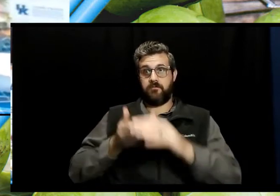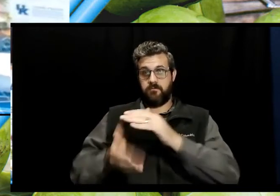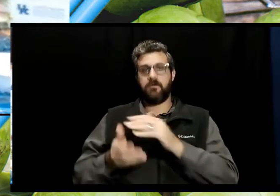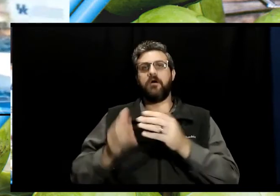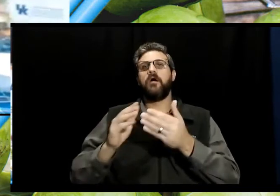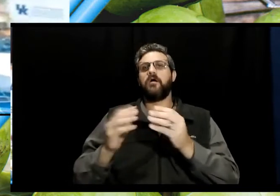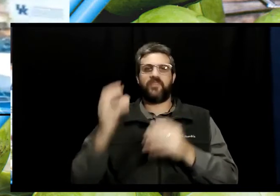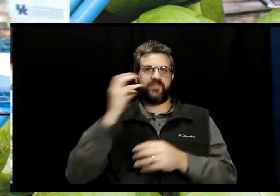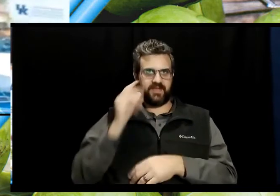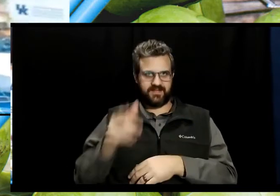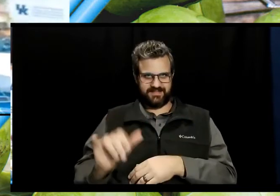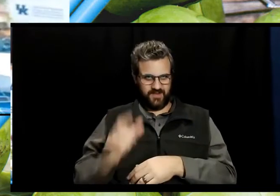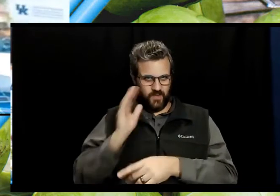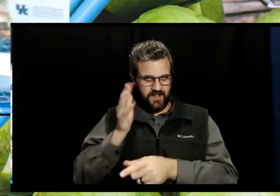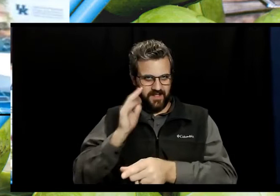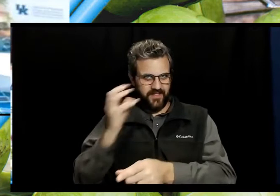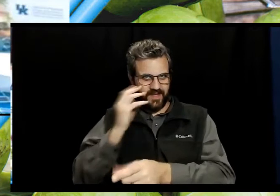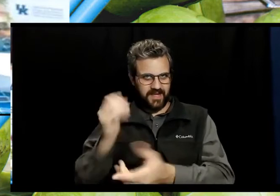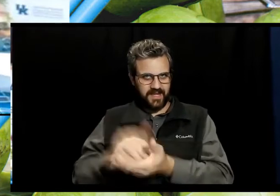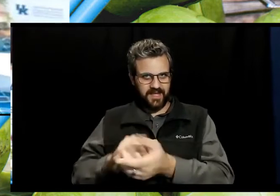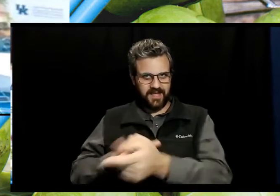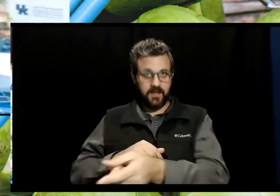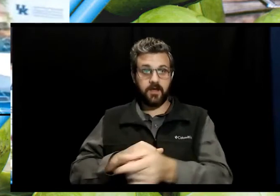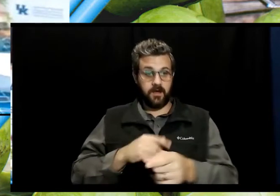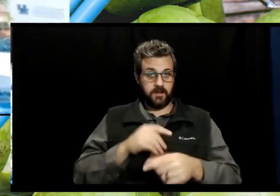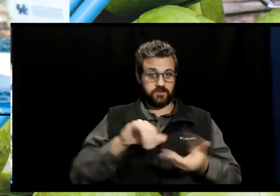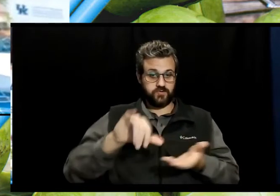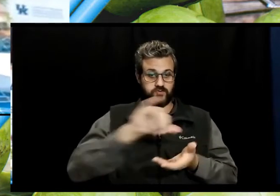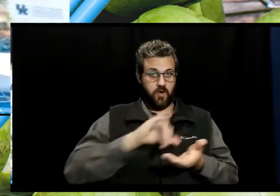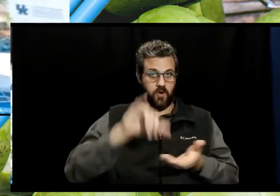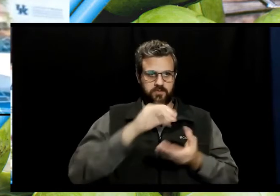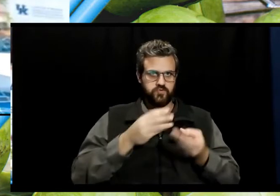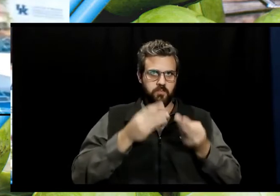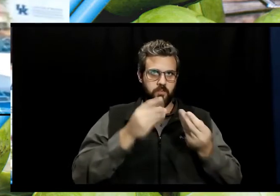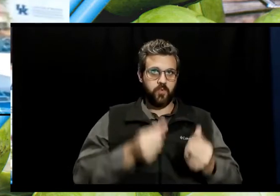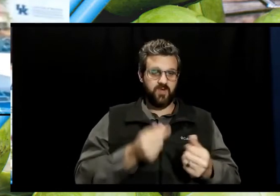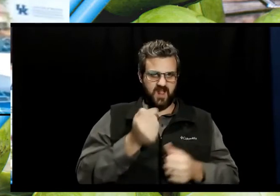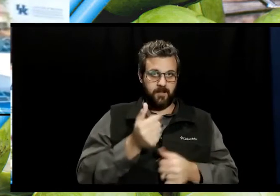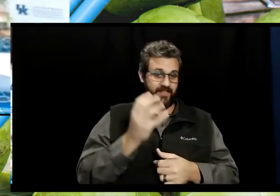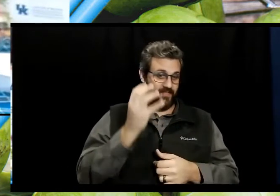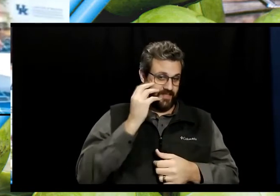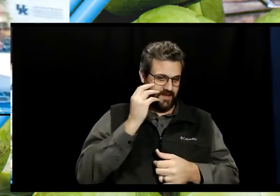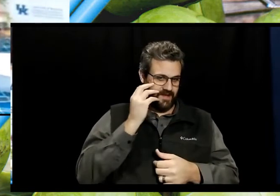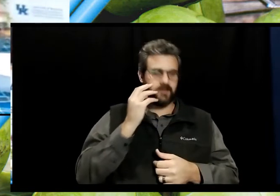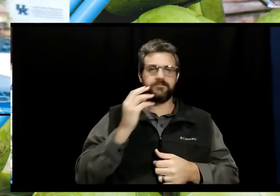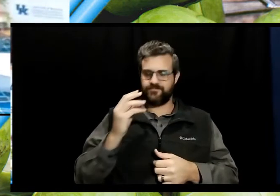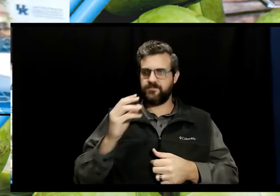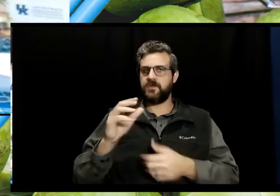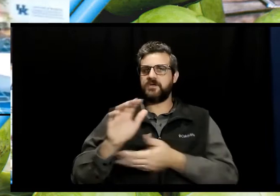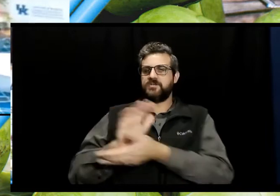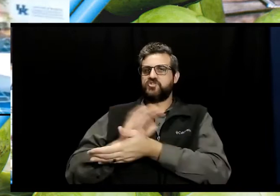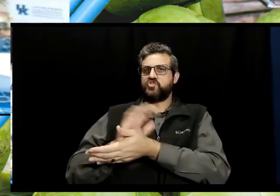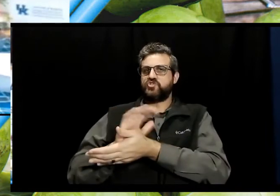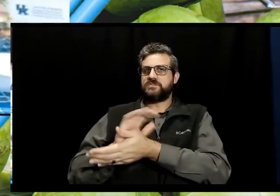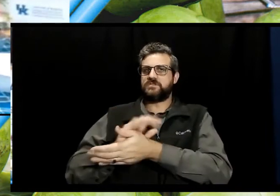Now, once your sauce is starting to get thick and smooth, we are going to add our shredded Parmesan cheese.